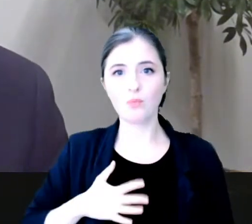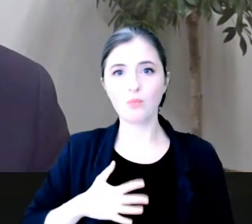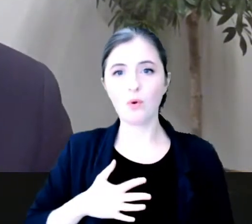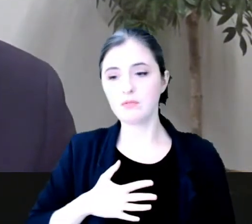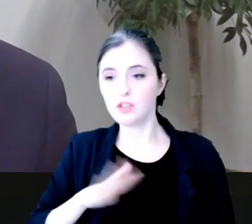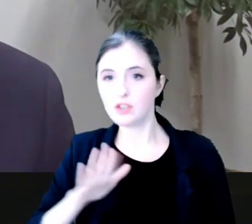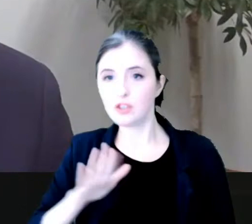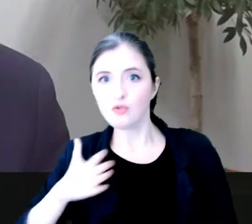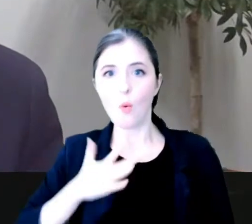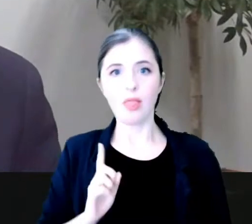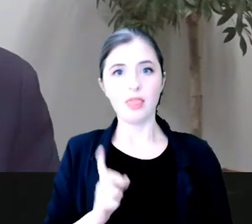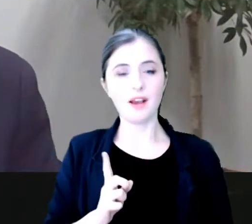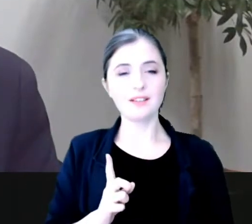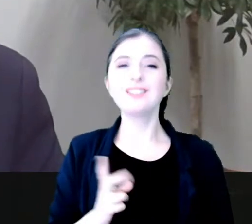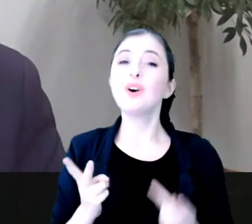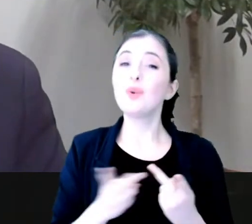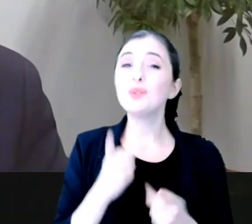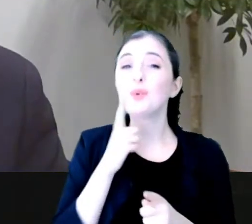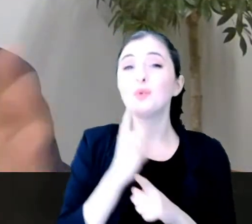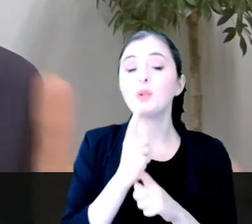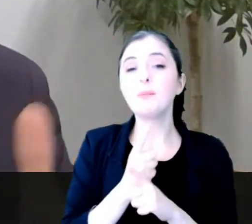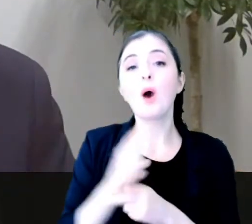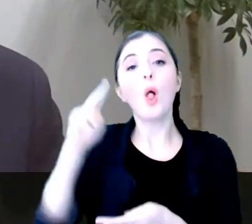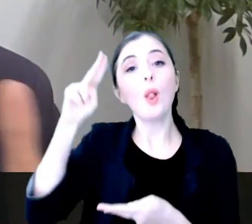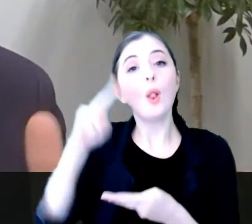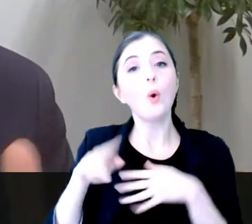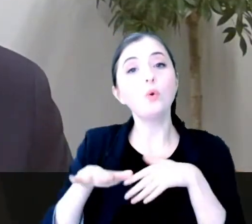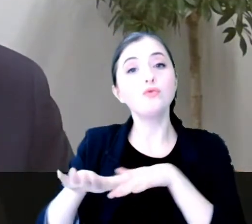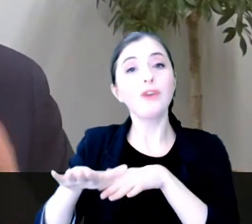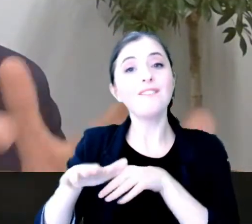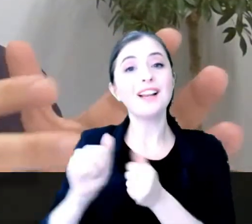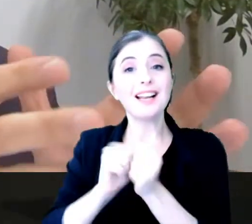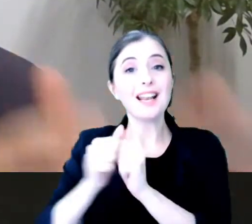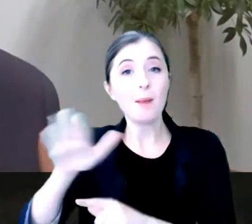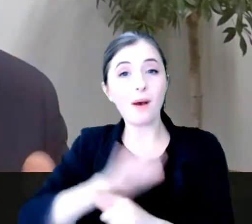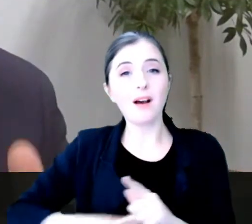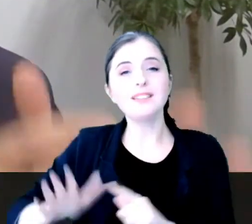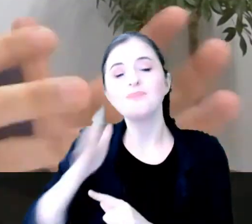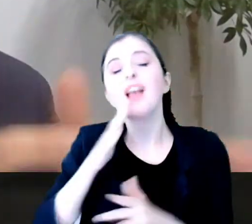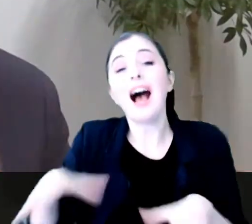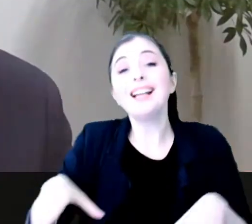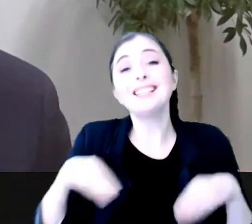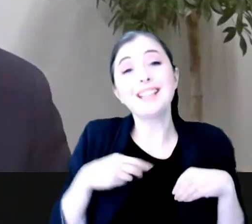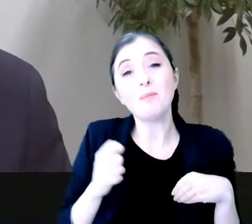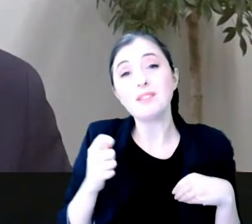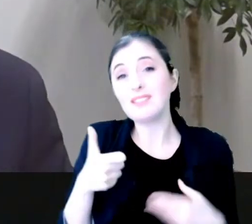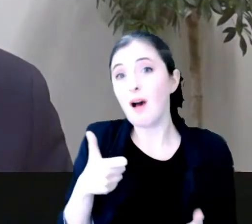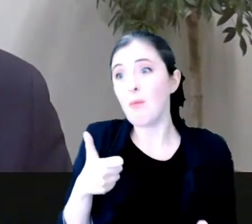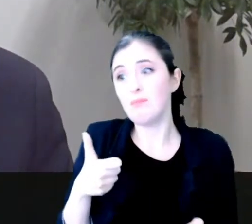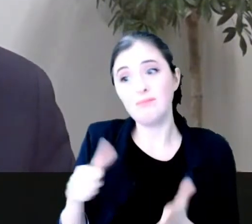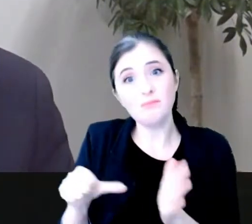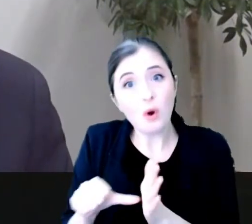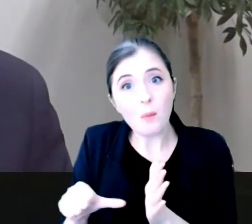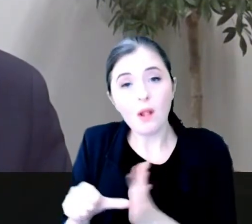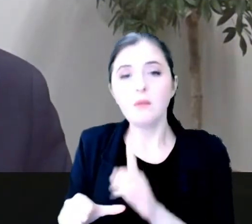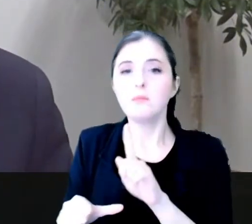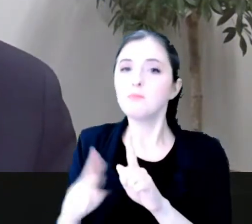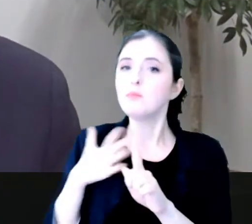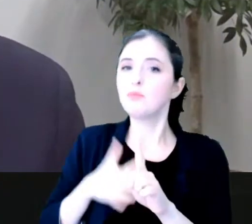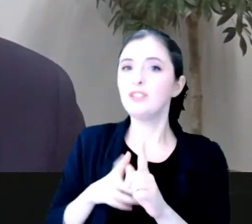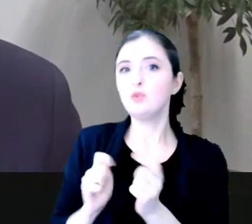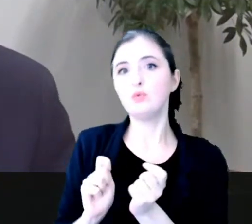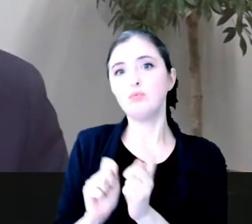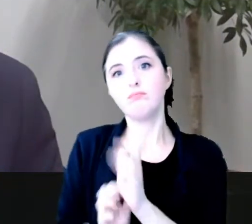low traffic neighbourhoods. There are some teething problems, I accept. Some haven't been right. We'll sort that out. But a really good way to make